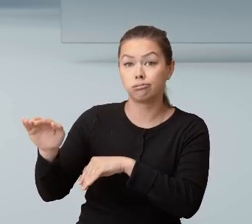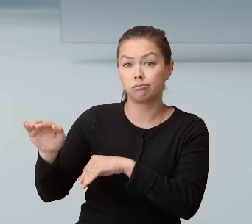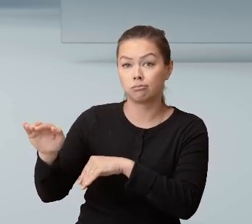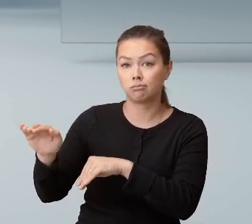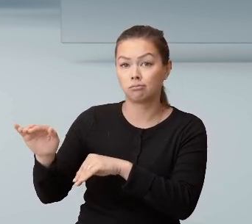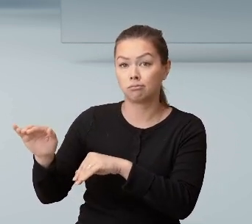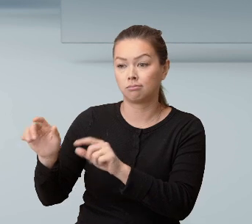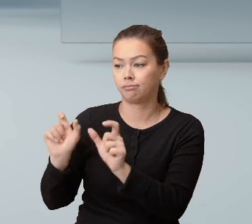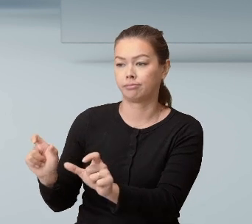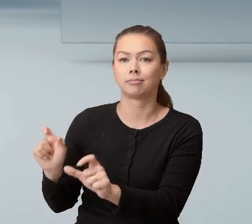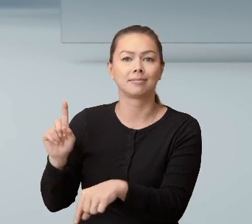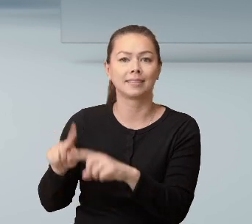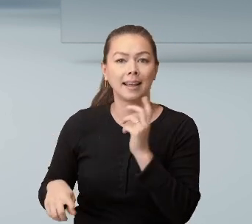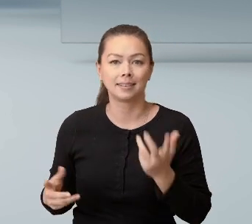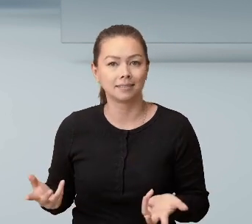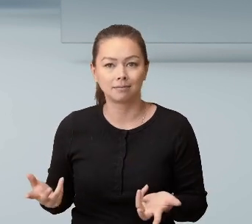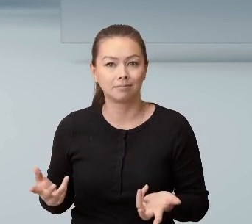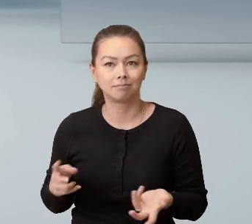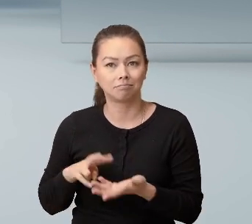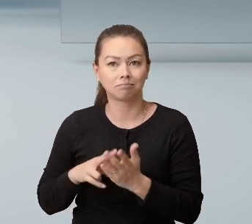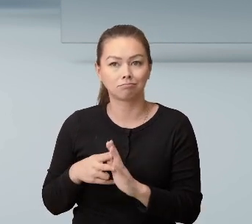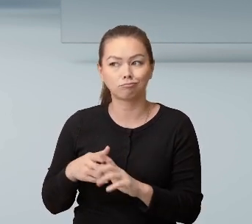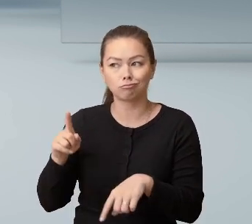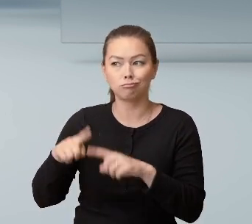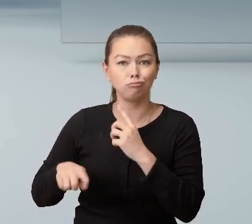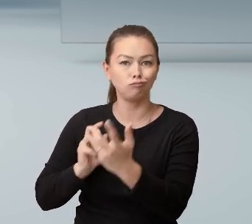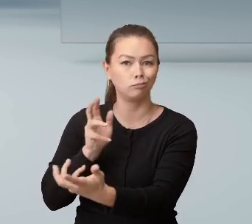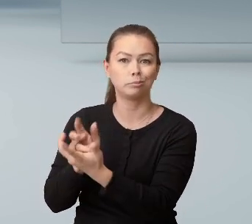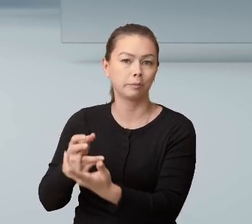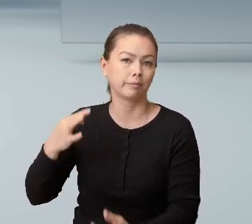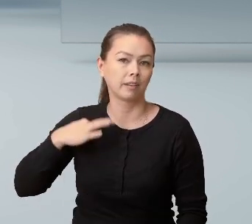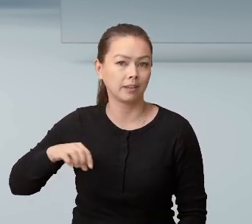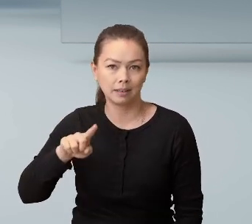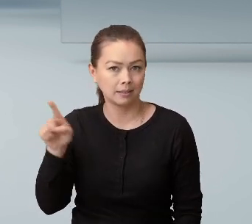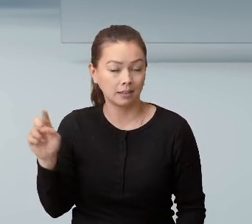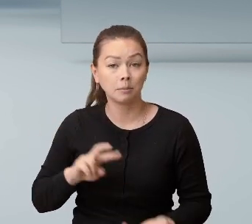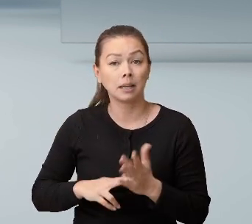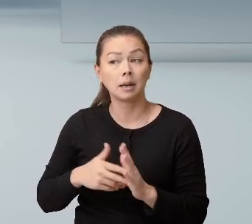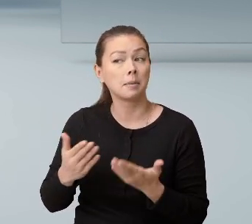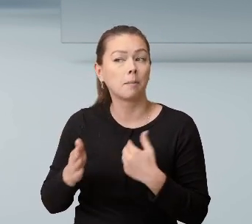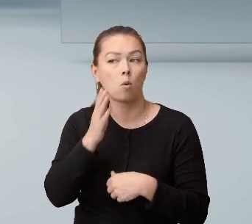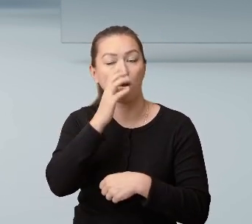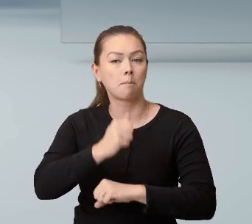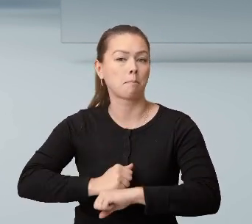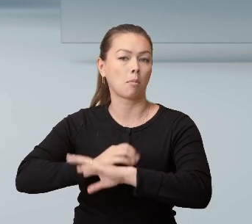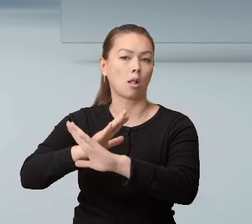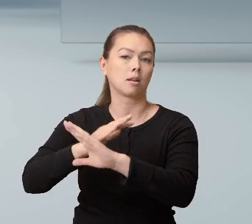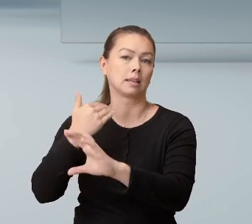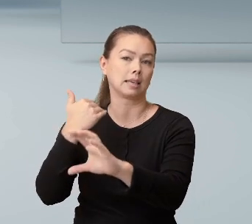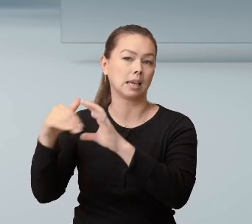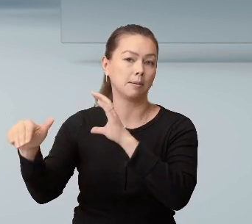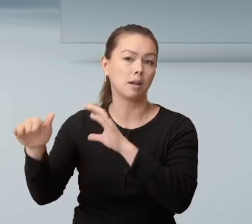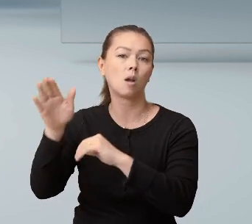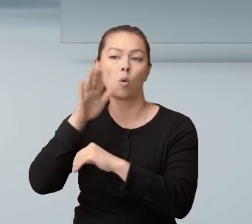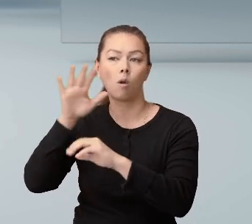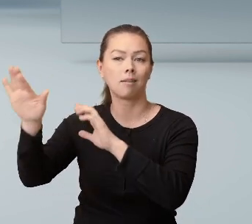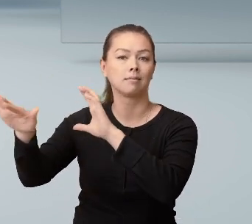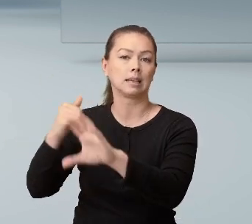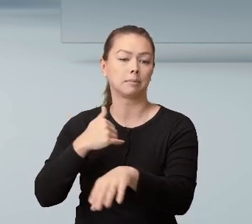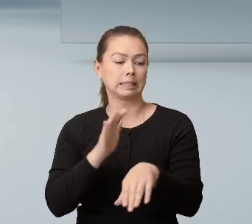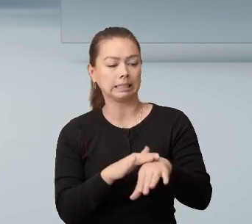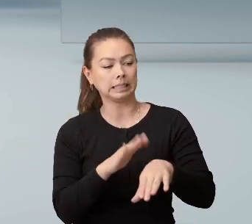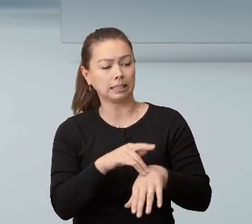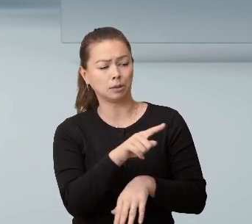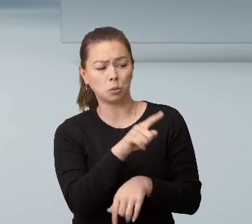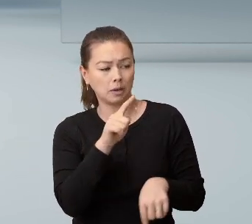leave. It should be useless to anybody else, so just don't let it leave. So it might block the email, and it might provide a message for the user